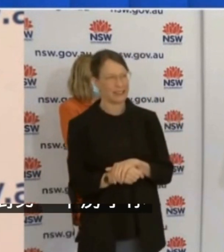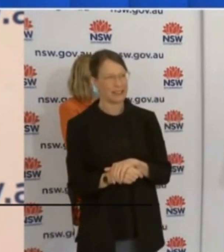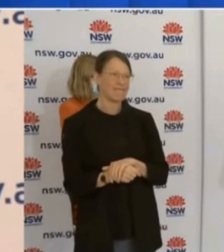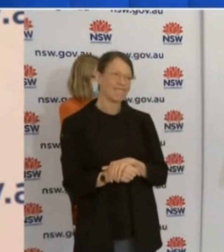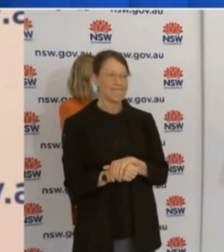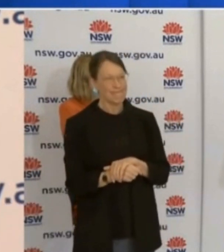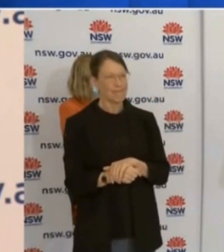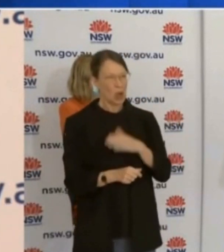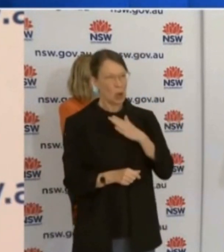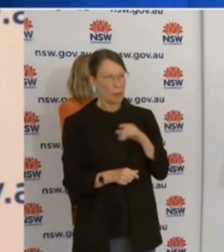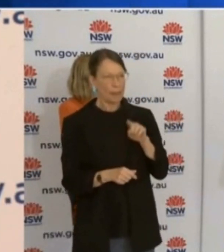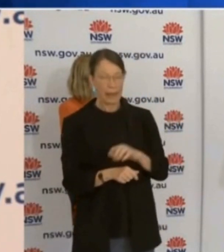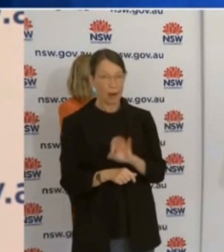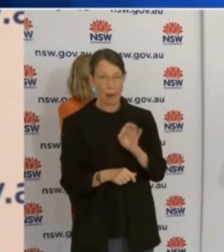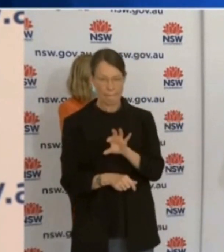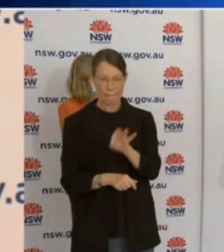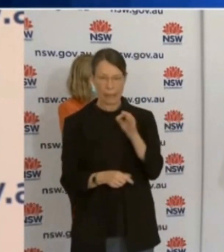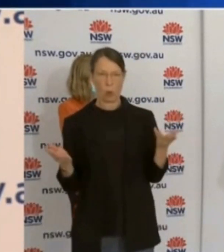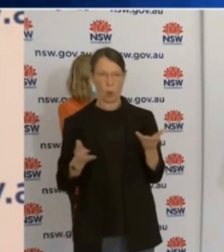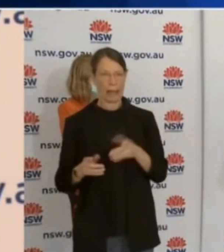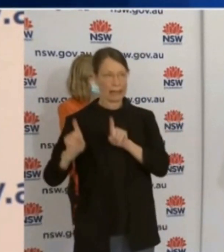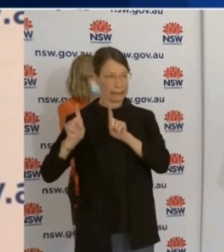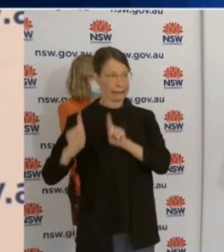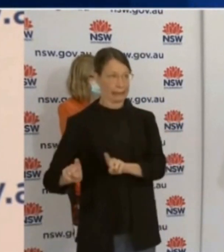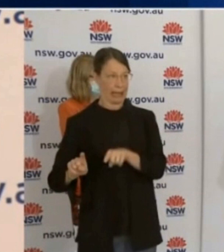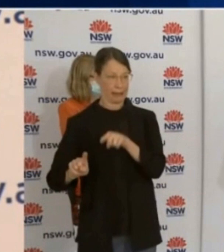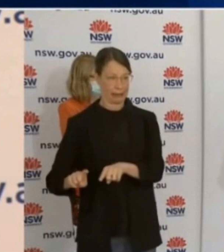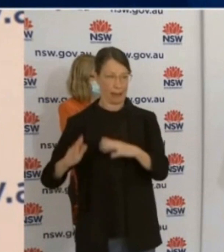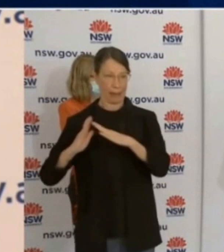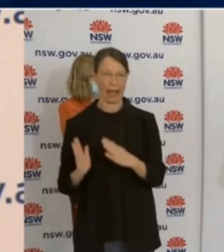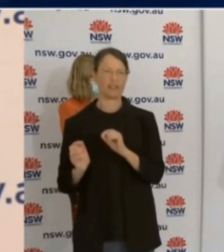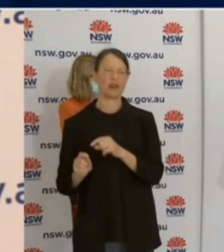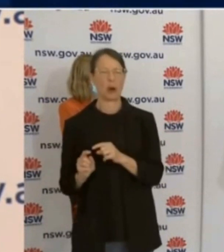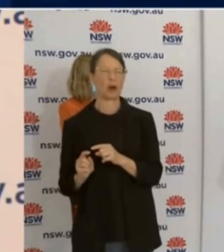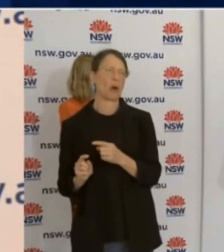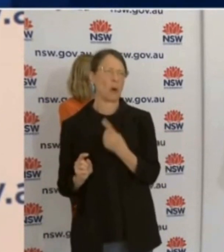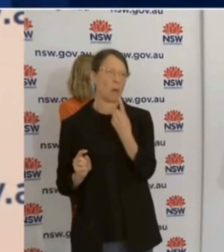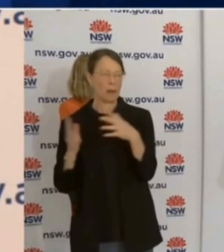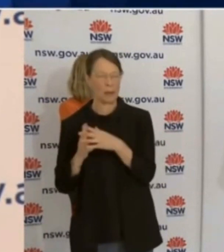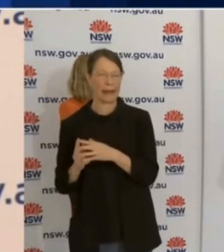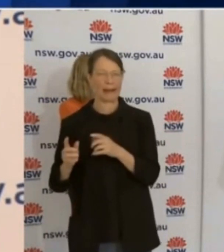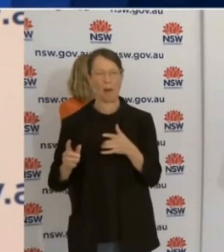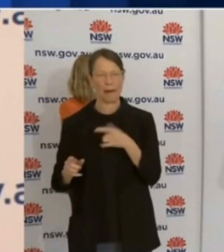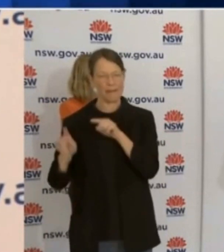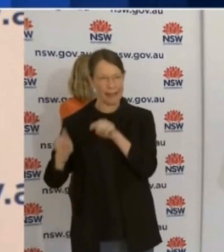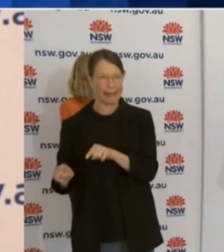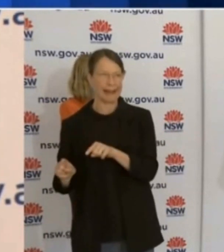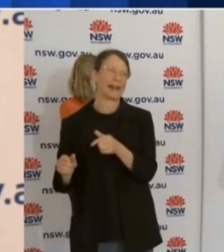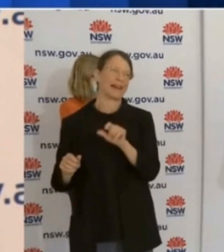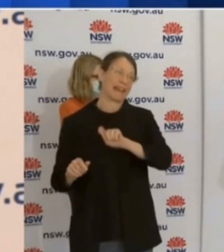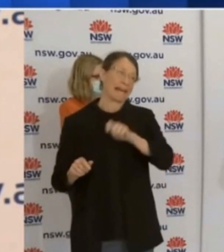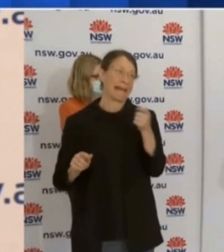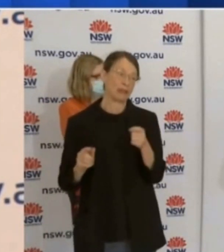choose the property you're living in and stay there. But what does worry me, I have to say, is no matter what legal orders or what legal requirements are in place,